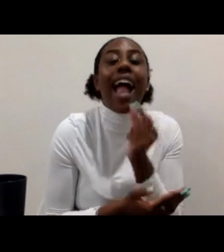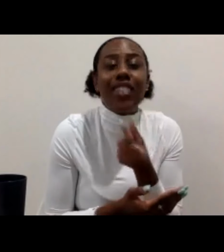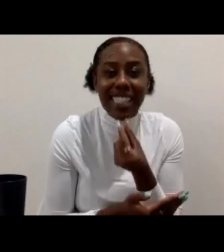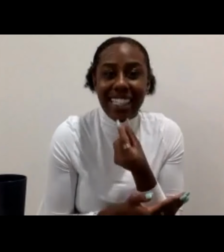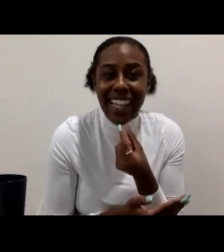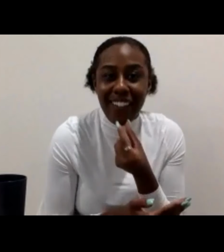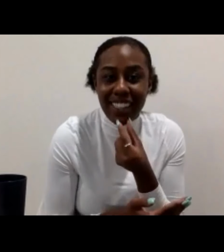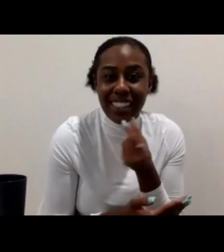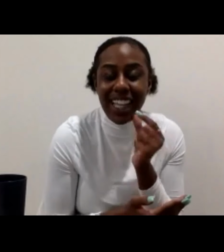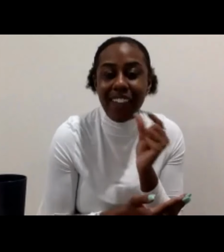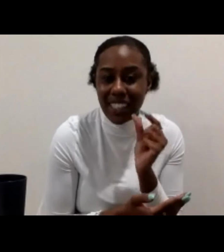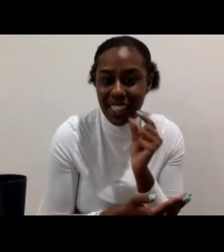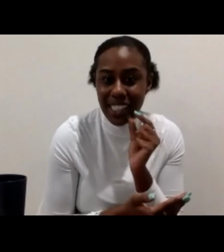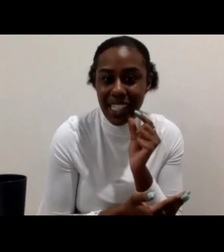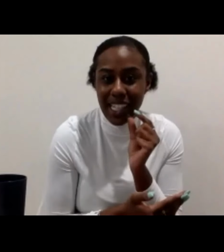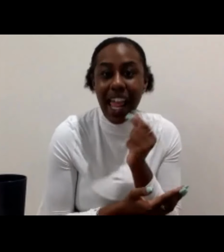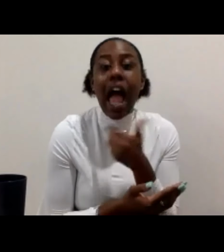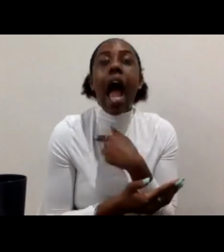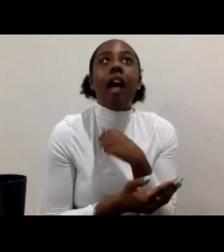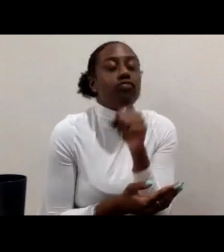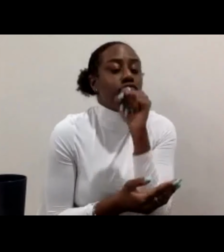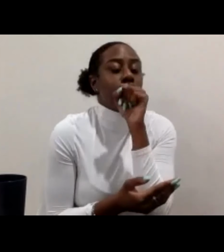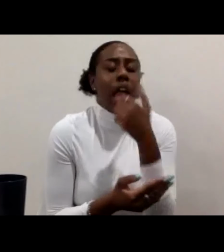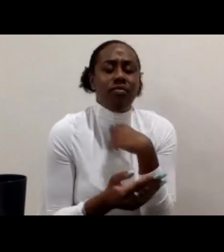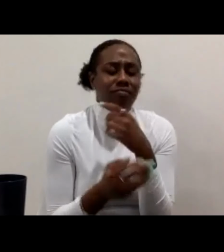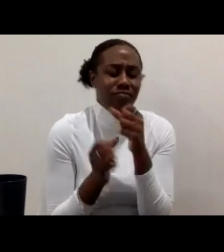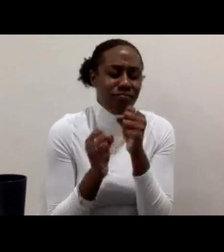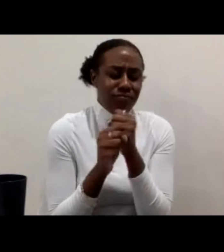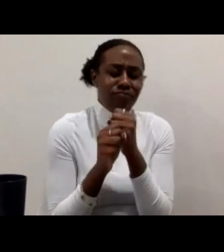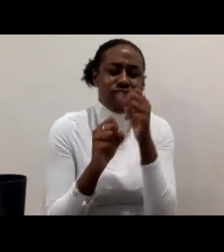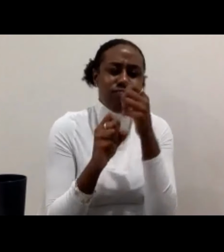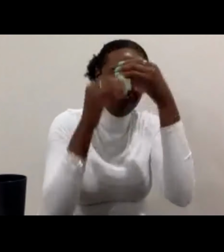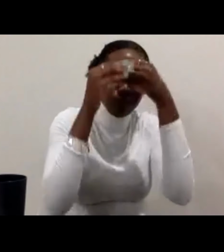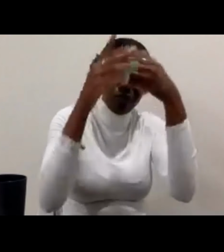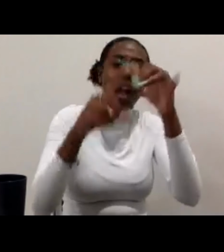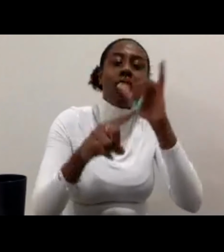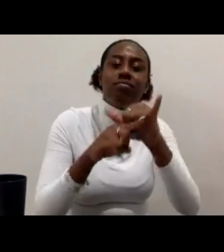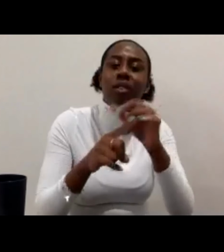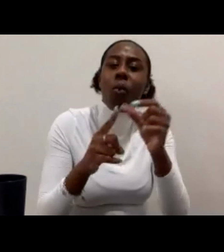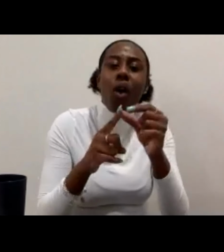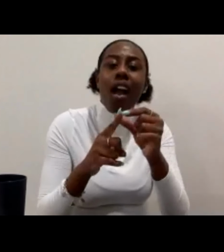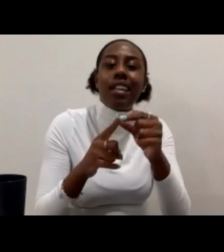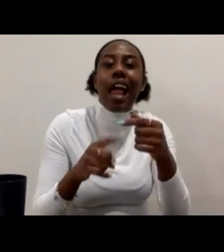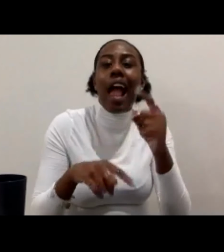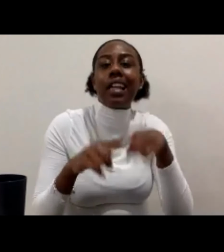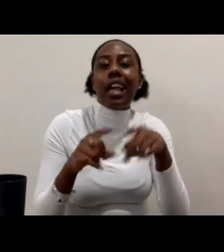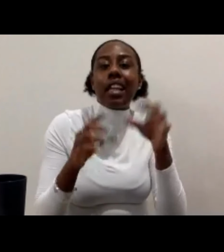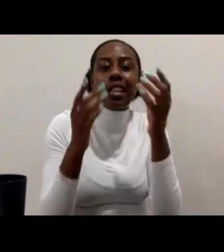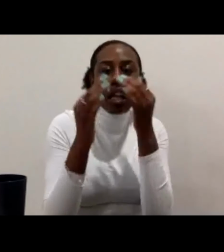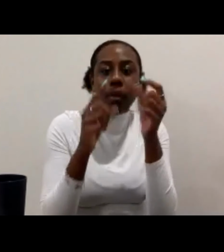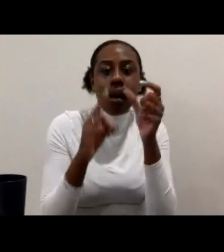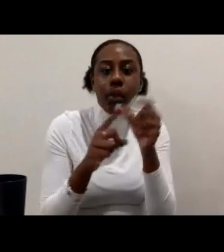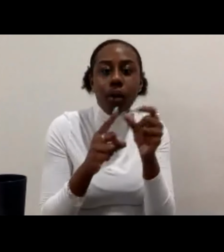I'm a wordsmith and can't even find the words right now. From inmates that have died in police custody at the county